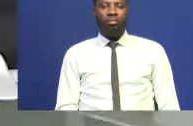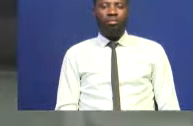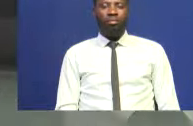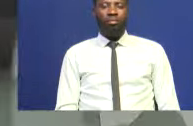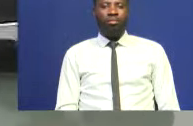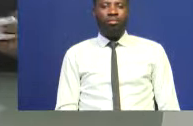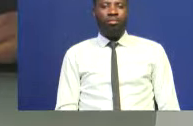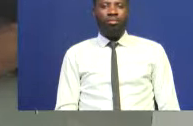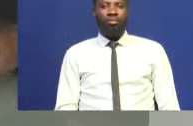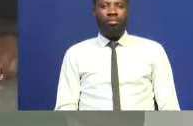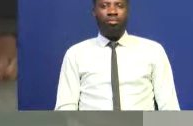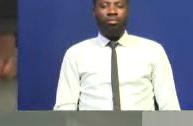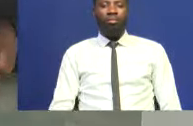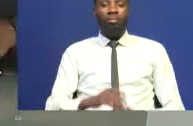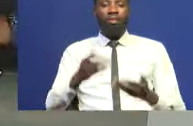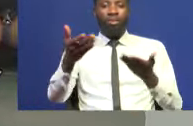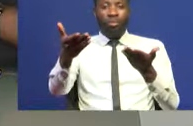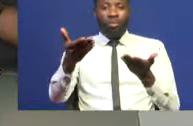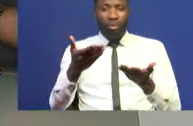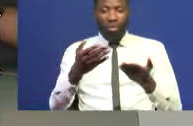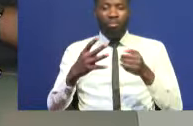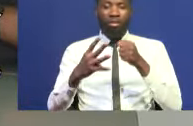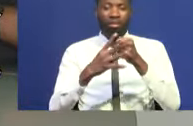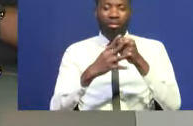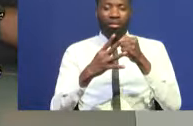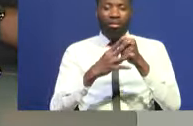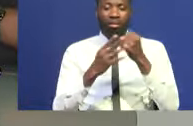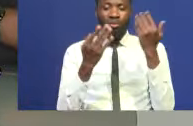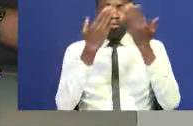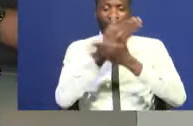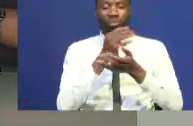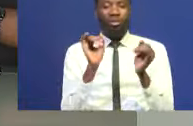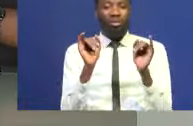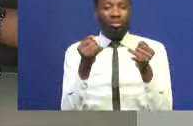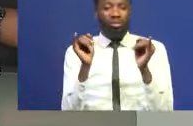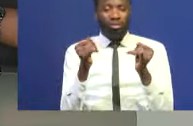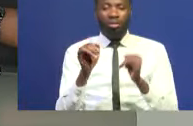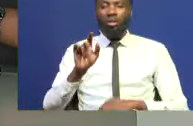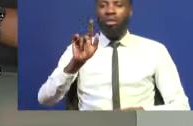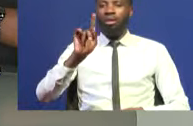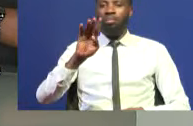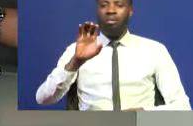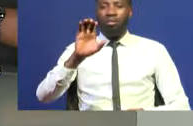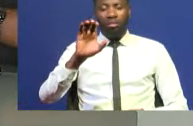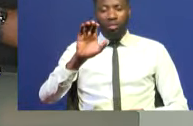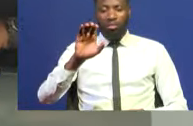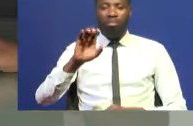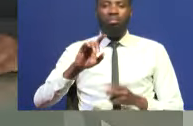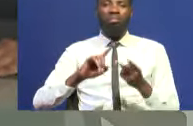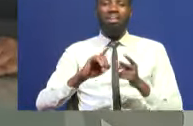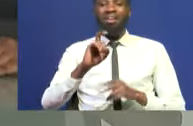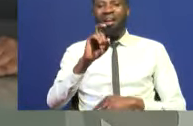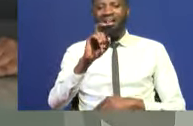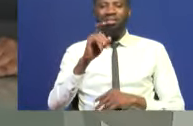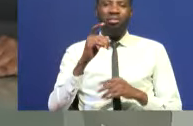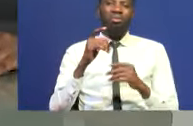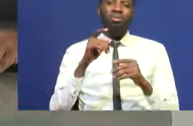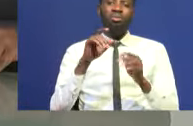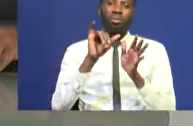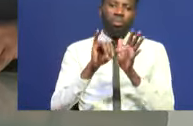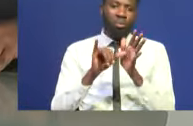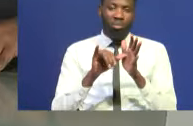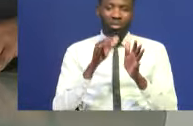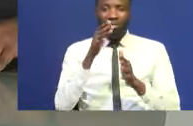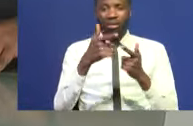A warm welcome to Prime Edition, or socials at KBC Channel 1 on X, Facebook, and YouTube. Our same language expert tonight